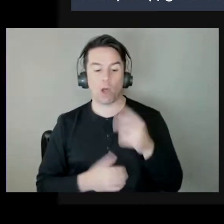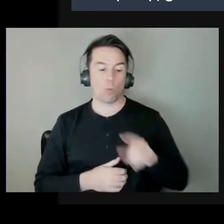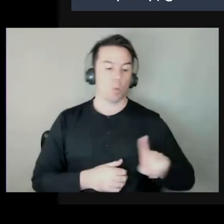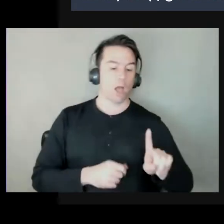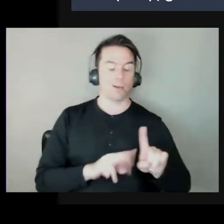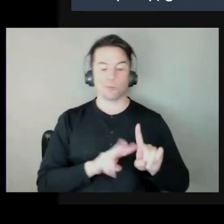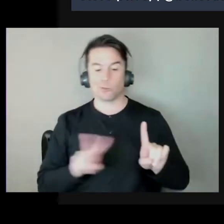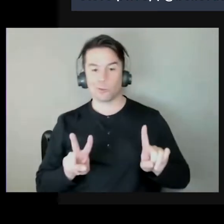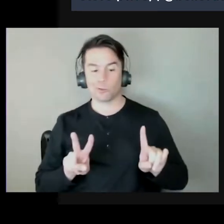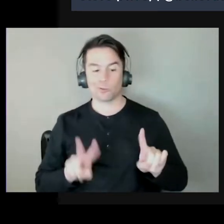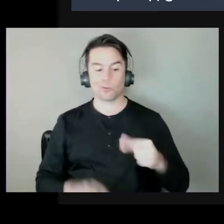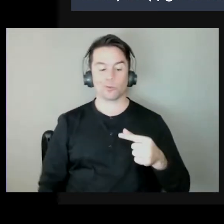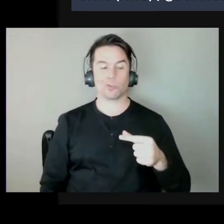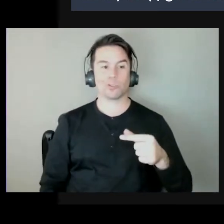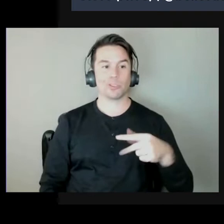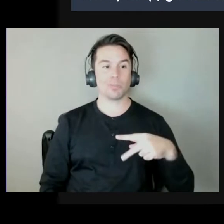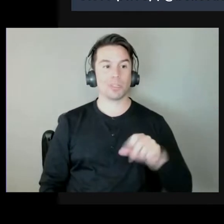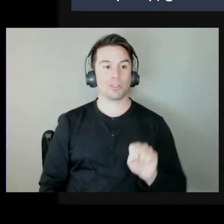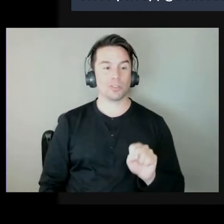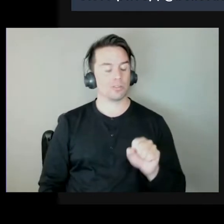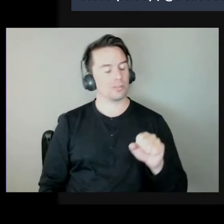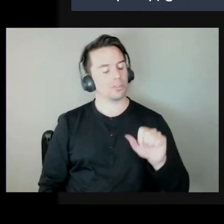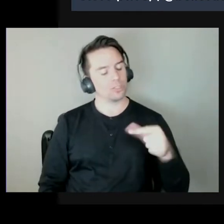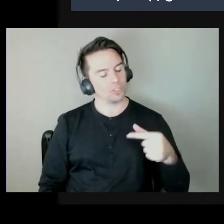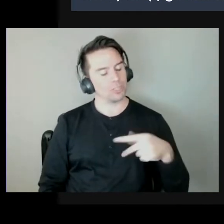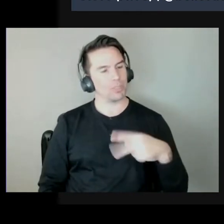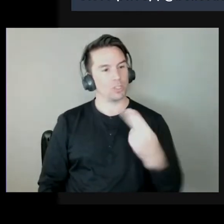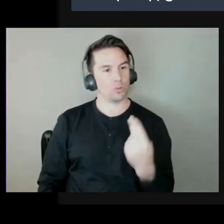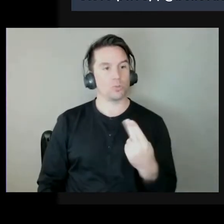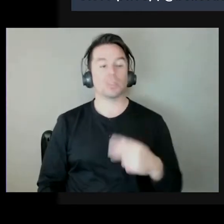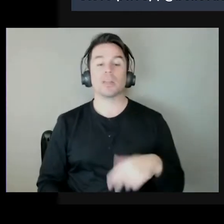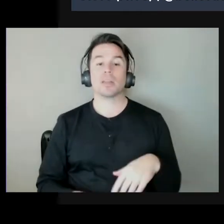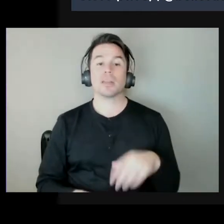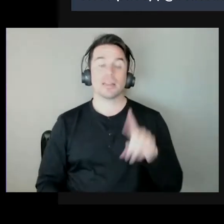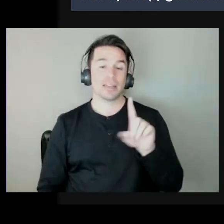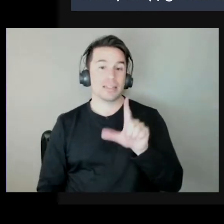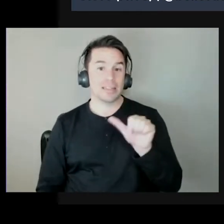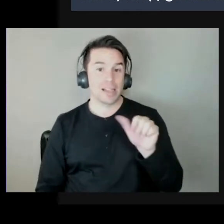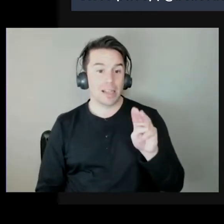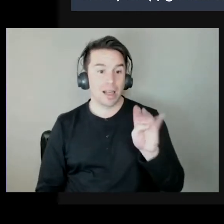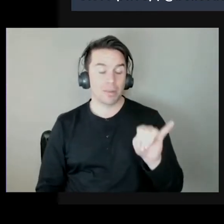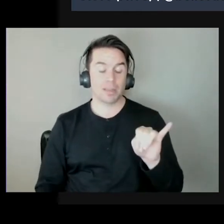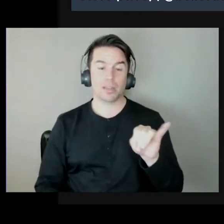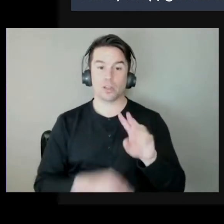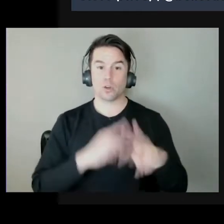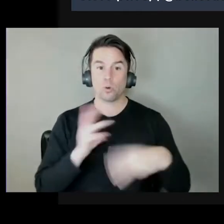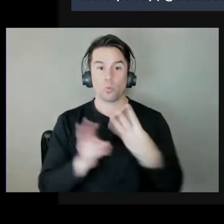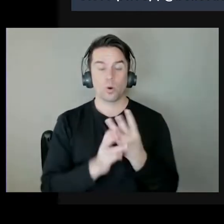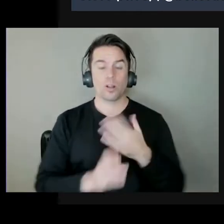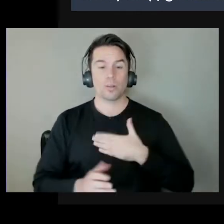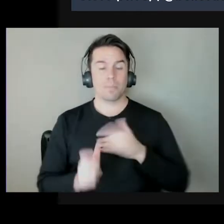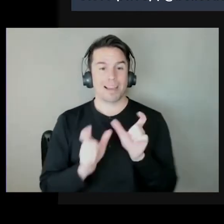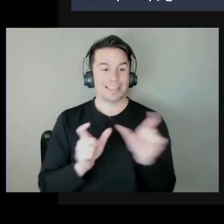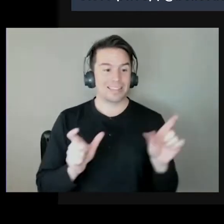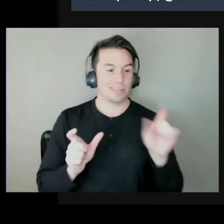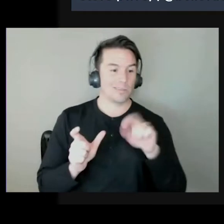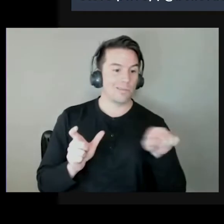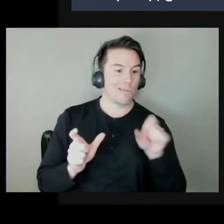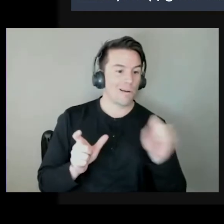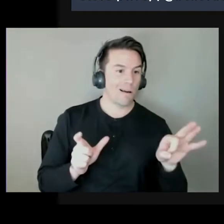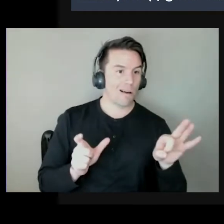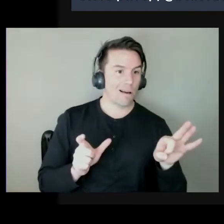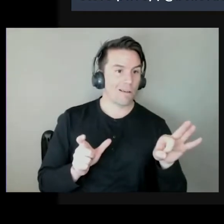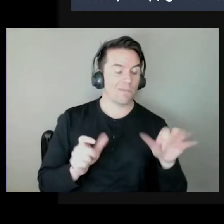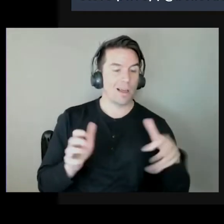Like in a DLAMI world, then I literally have to turn off my instance, and then I'm going to update the settings, pick